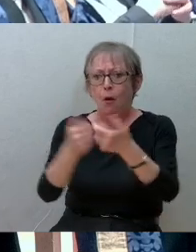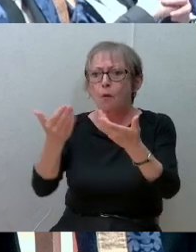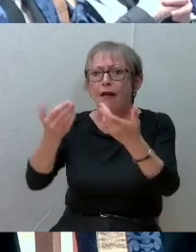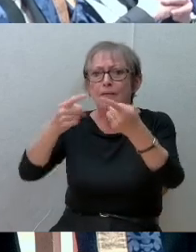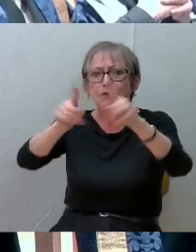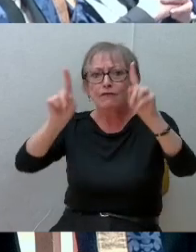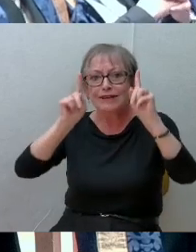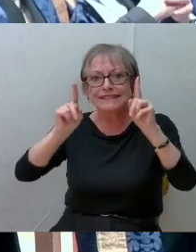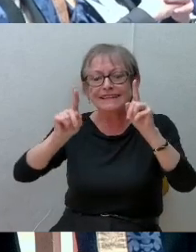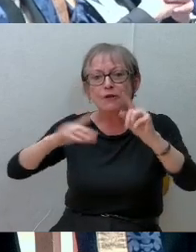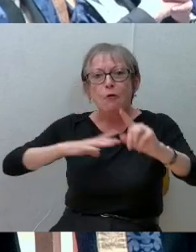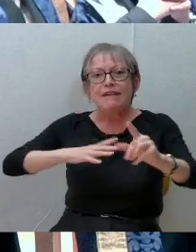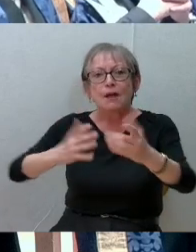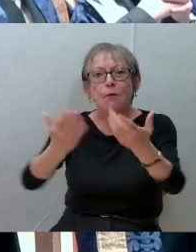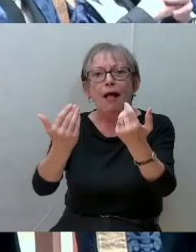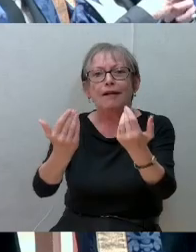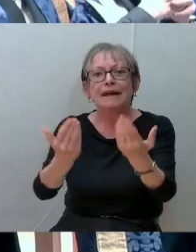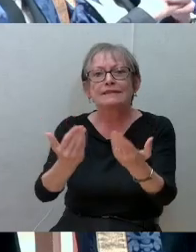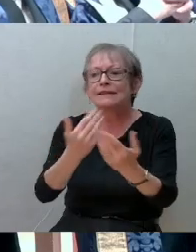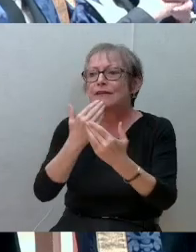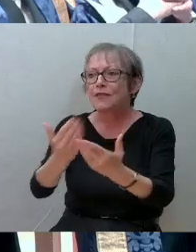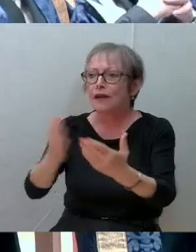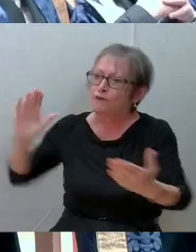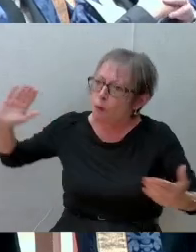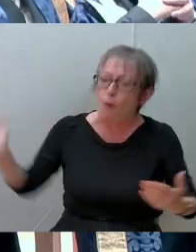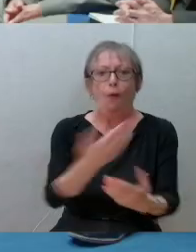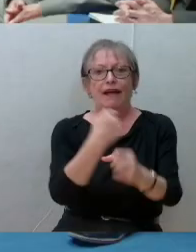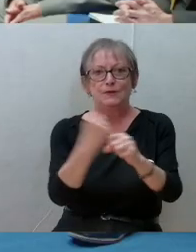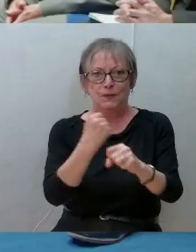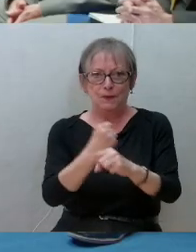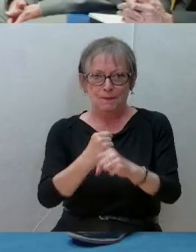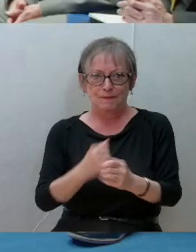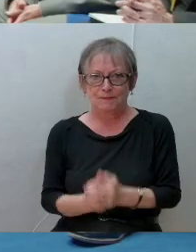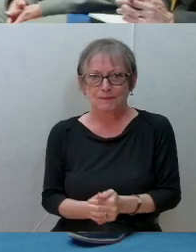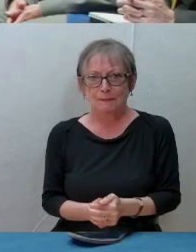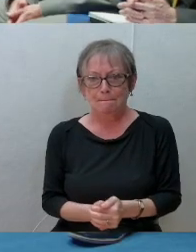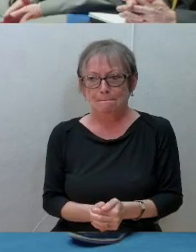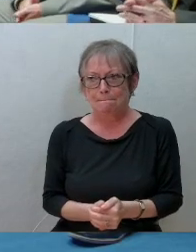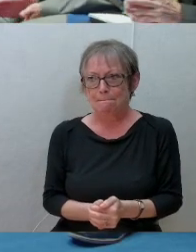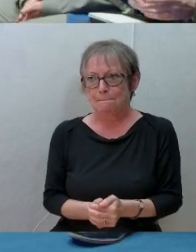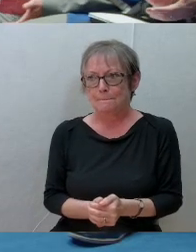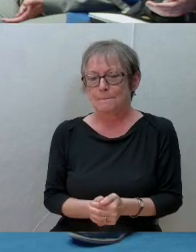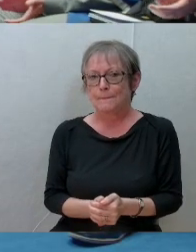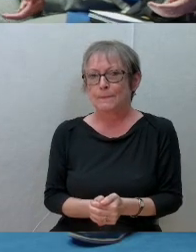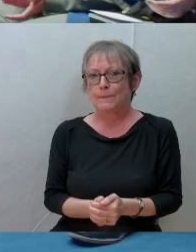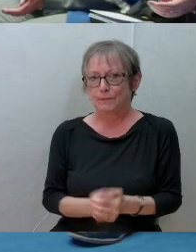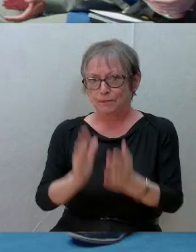university, you're already welcoming. And thank you for all that you do to tell your students that they're welcome here.